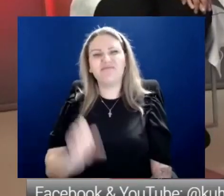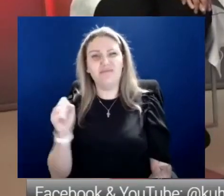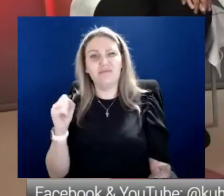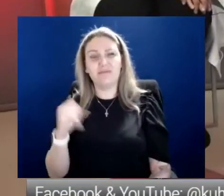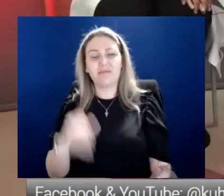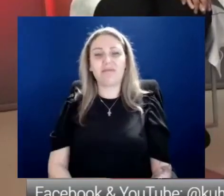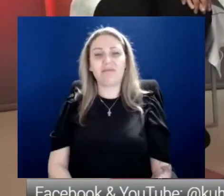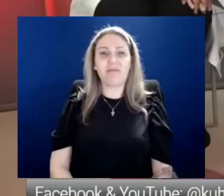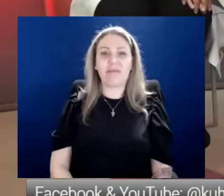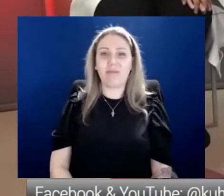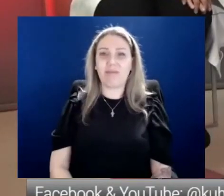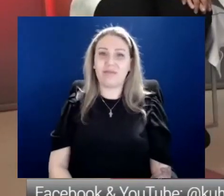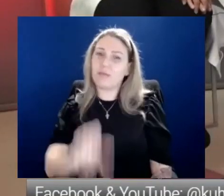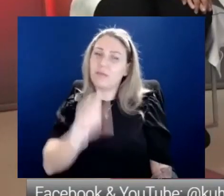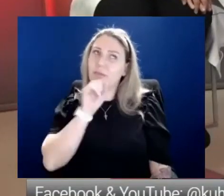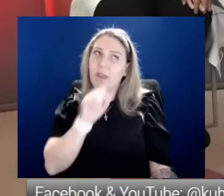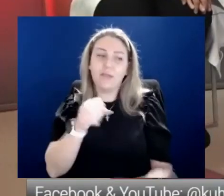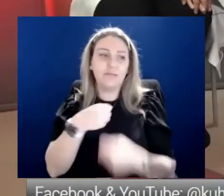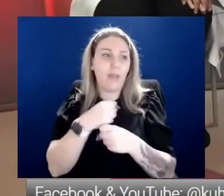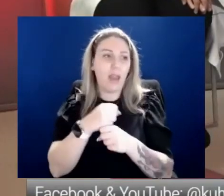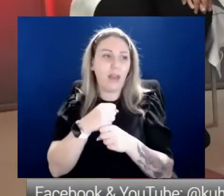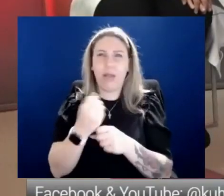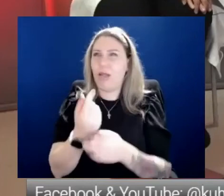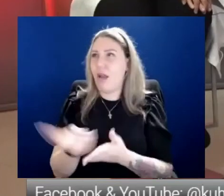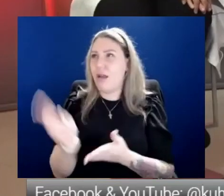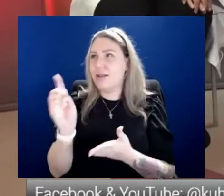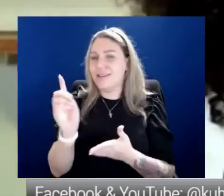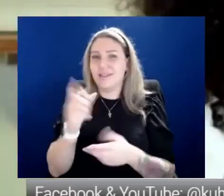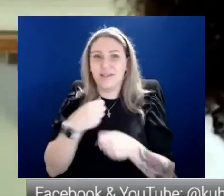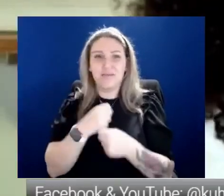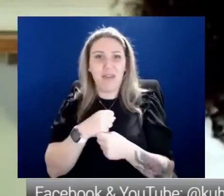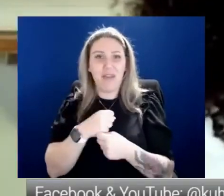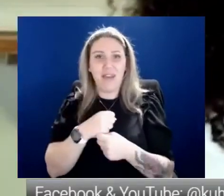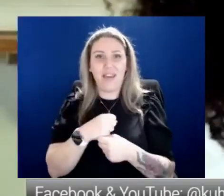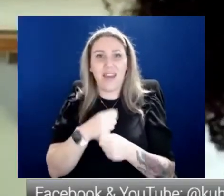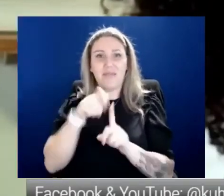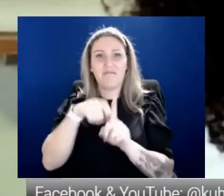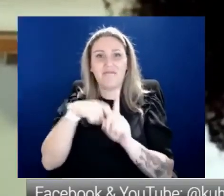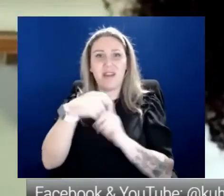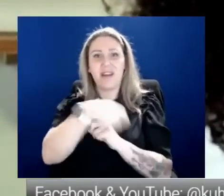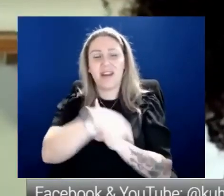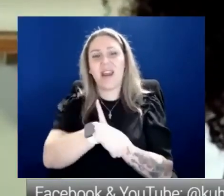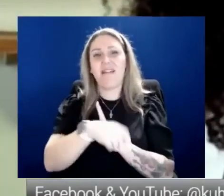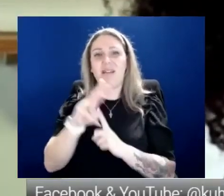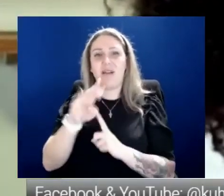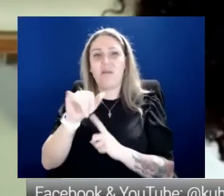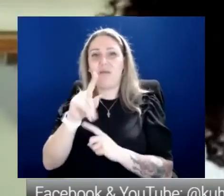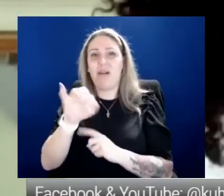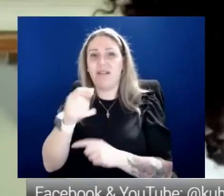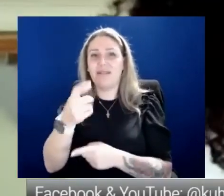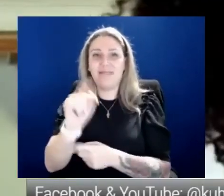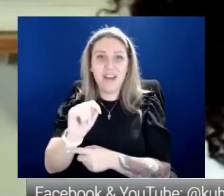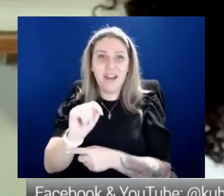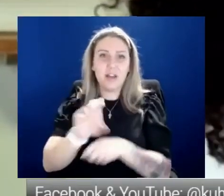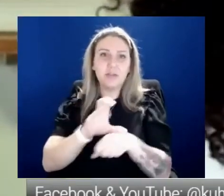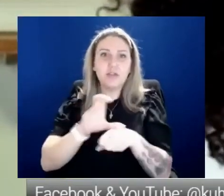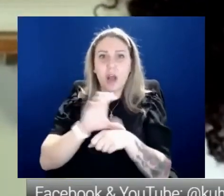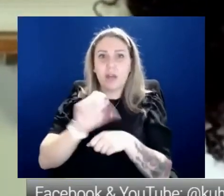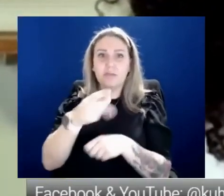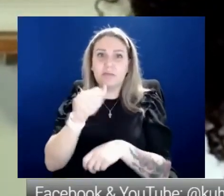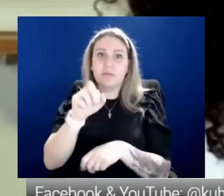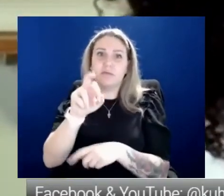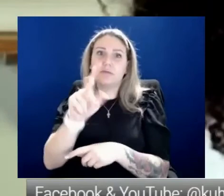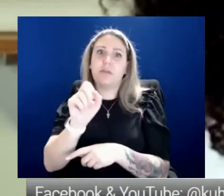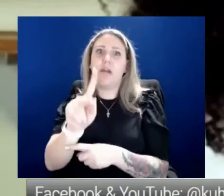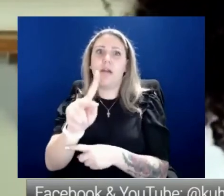cookies. I love making. Last week I made banana walnut chocolate chunk cookies. Yum. They were so good. We should